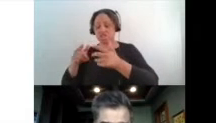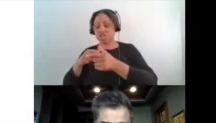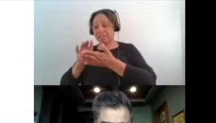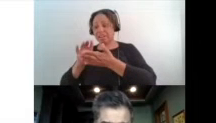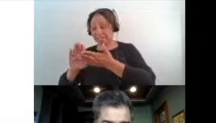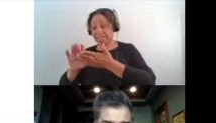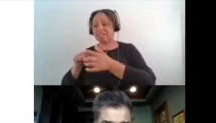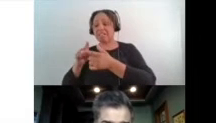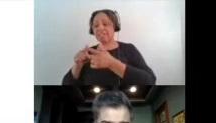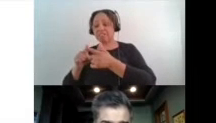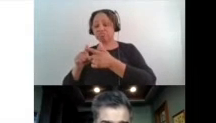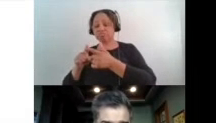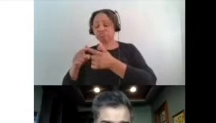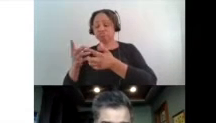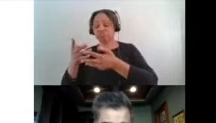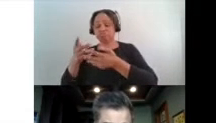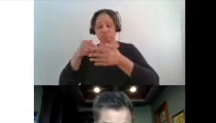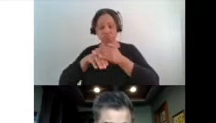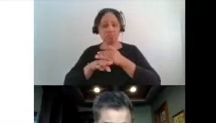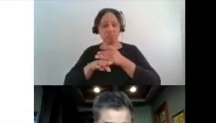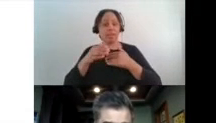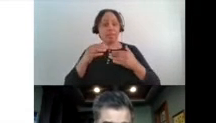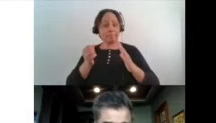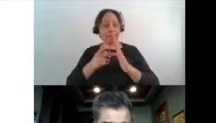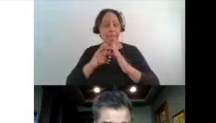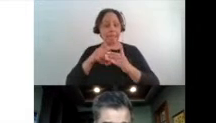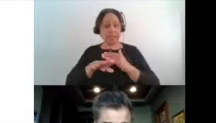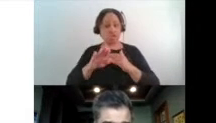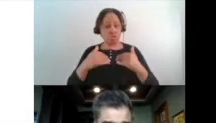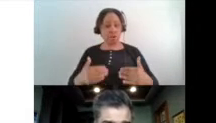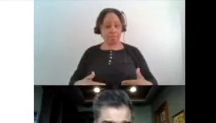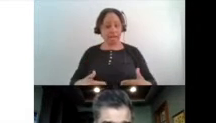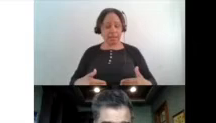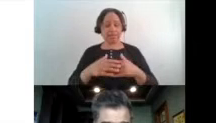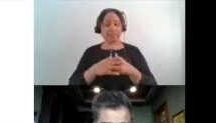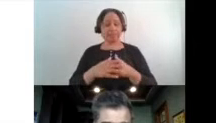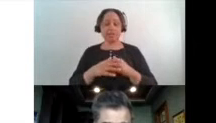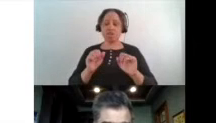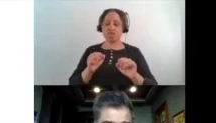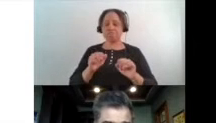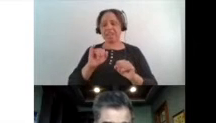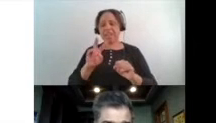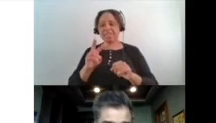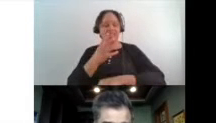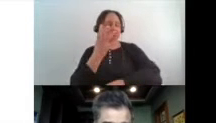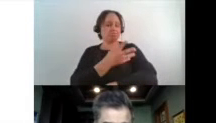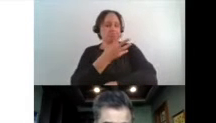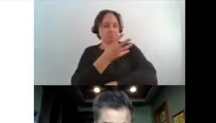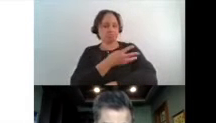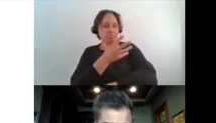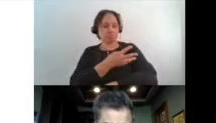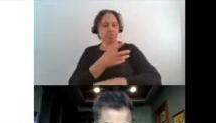body. That access could take the form of an IV access that's there, or it can be a fistula that's created